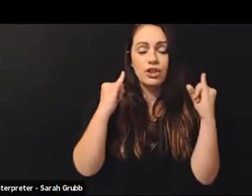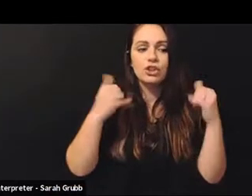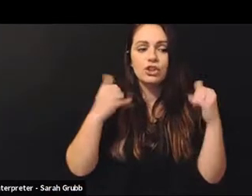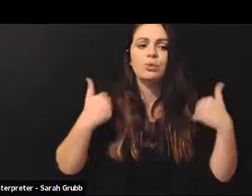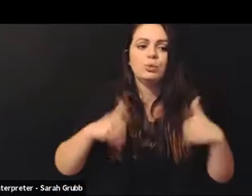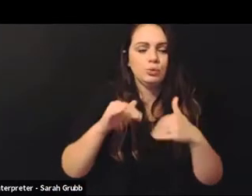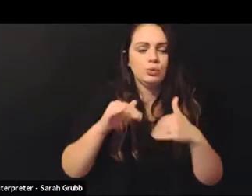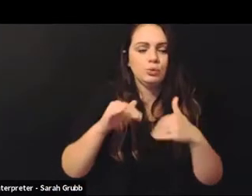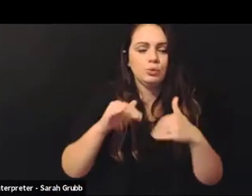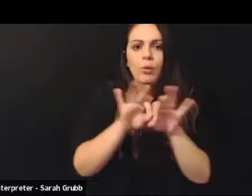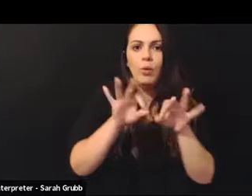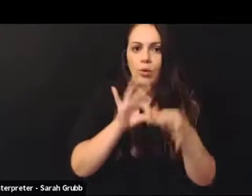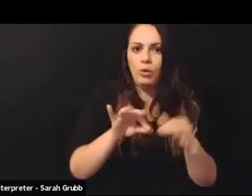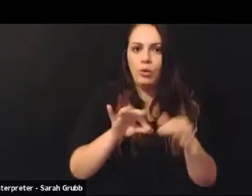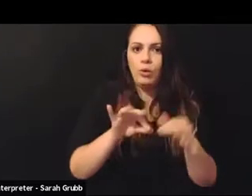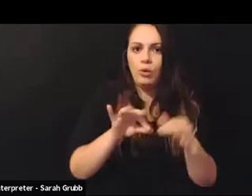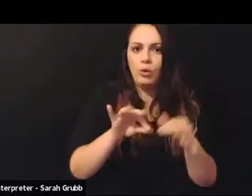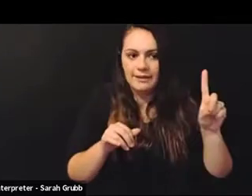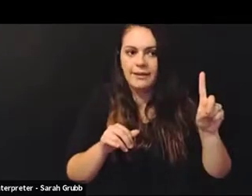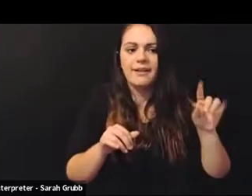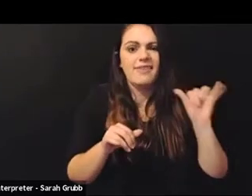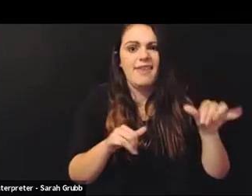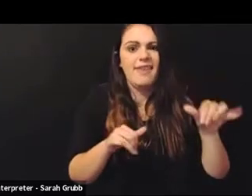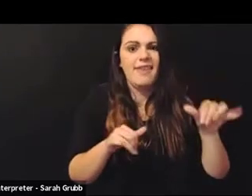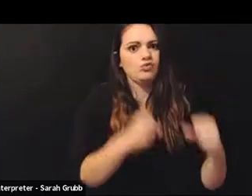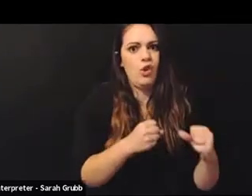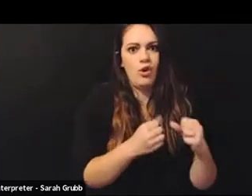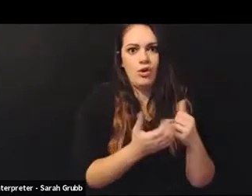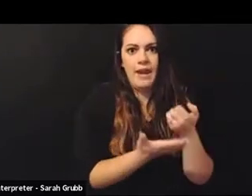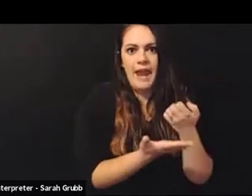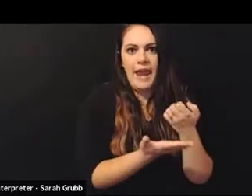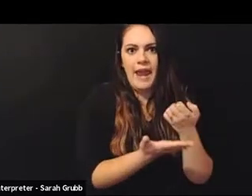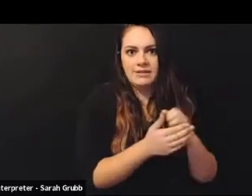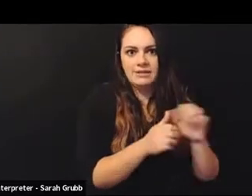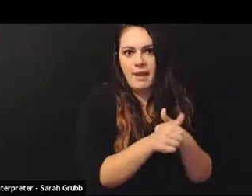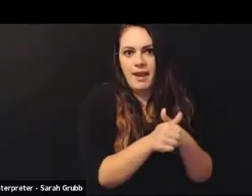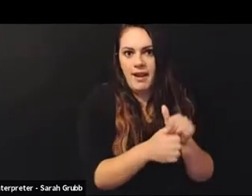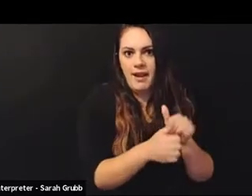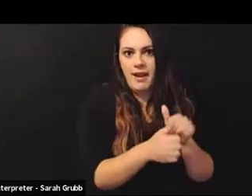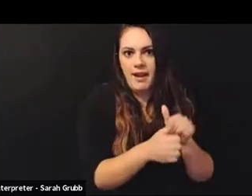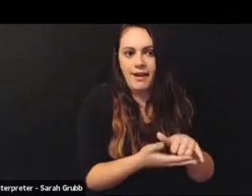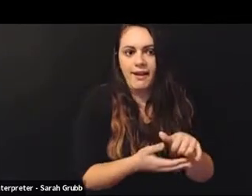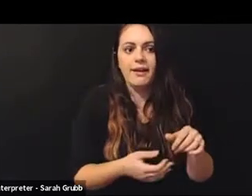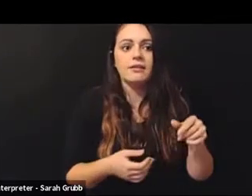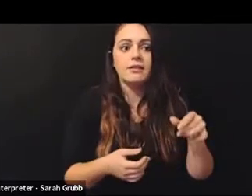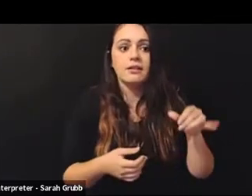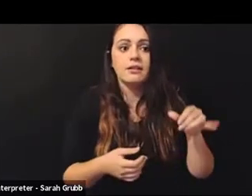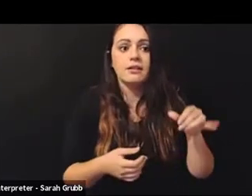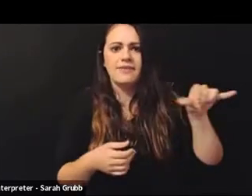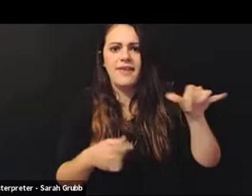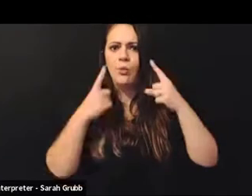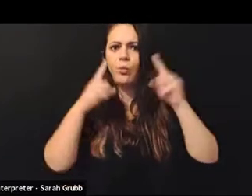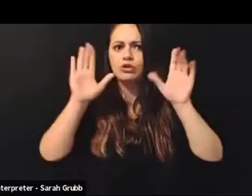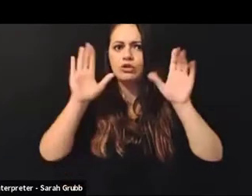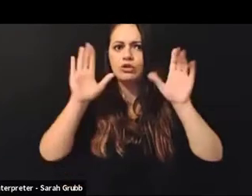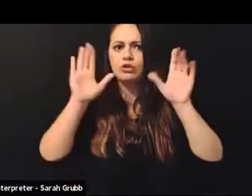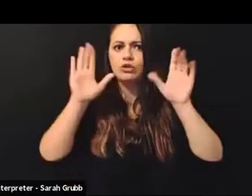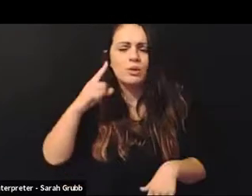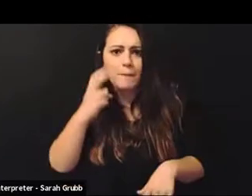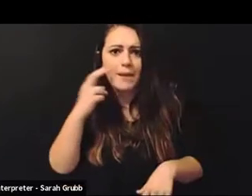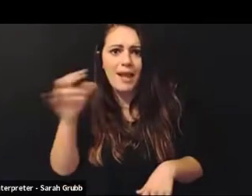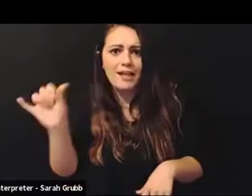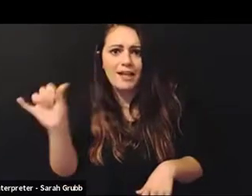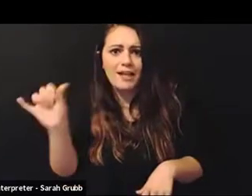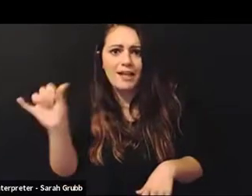probably the area they have the strongest evidence. And this is really works great for students who are deafblind as well, because they're not learning about the